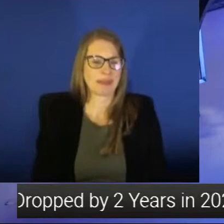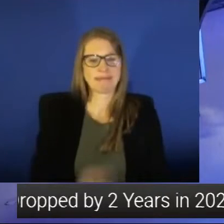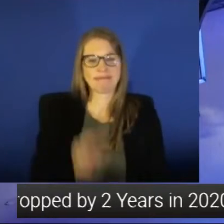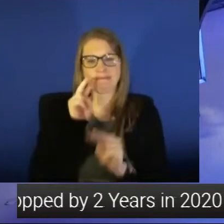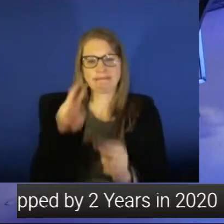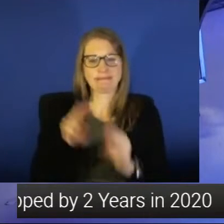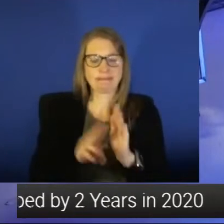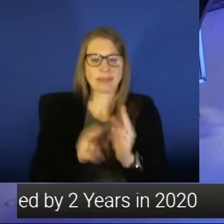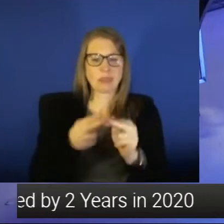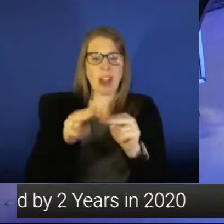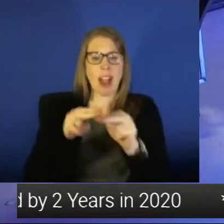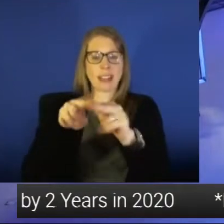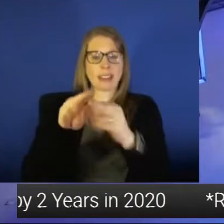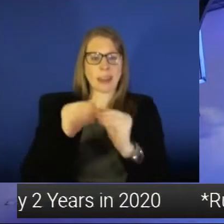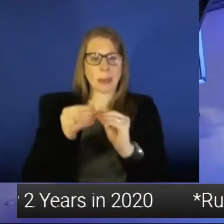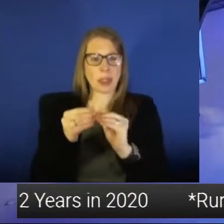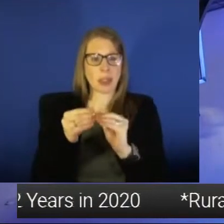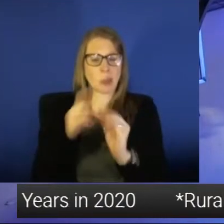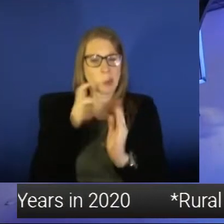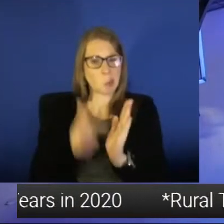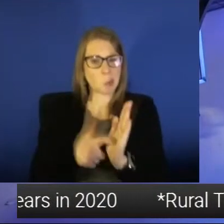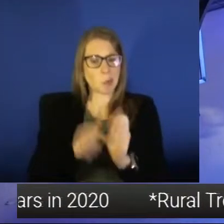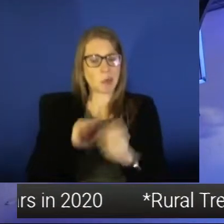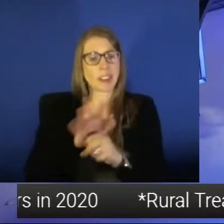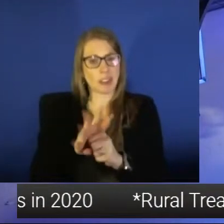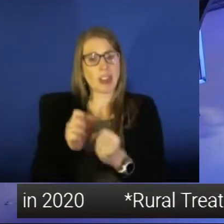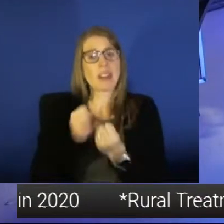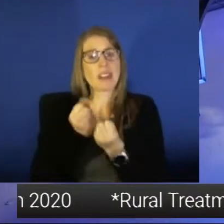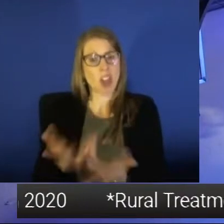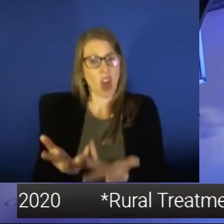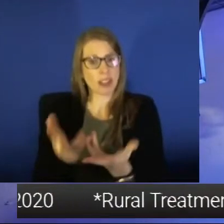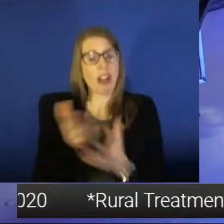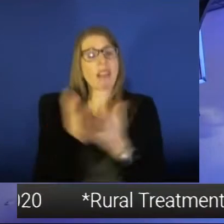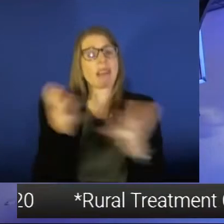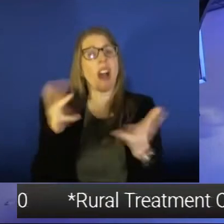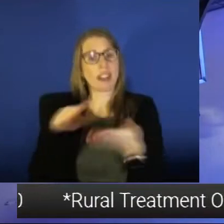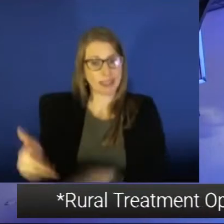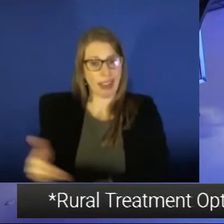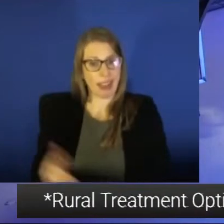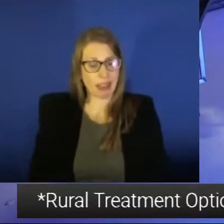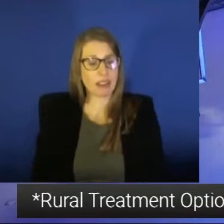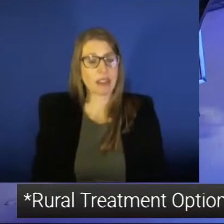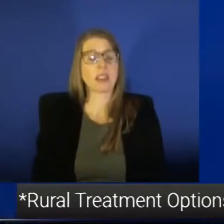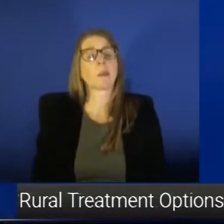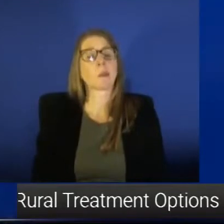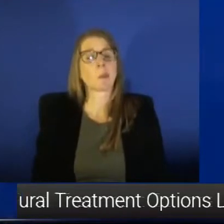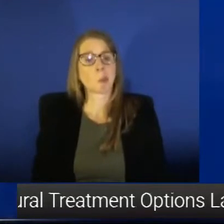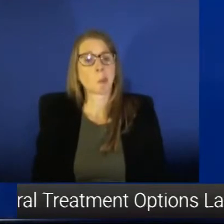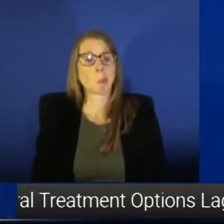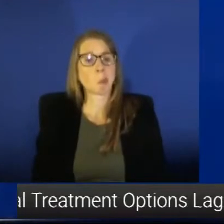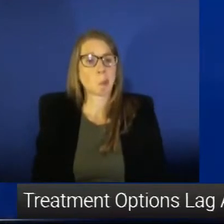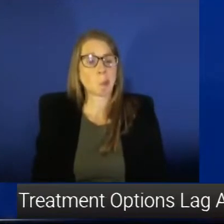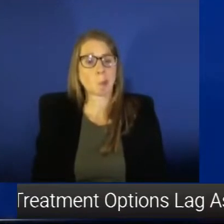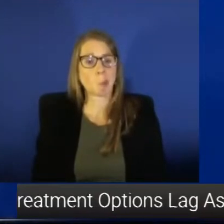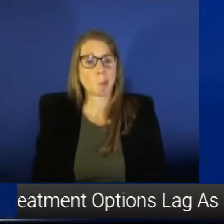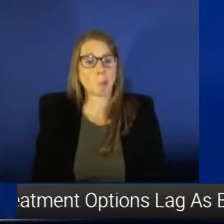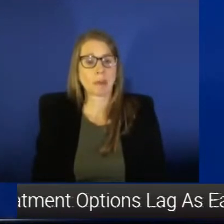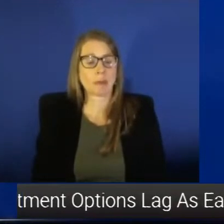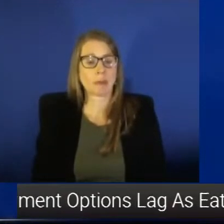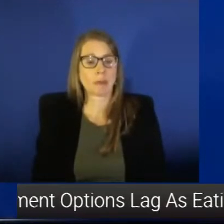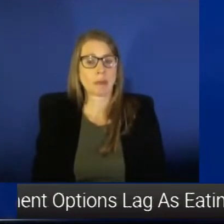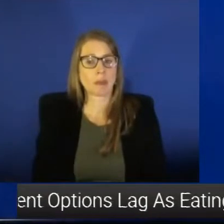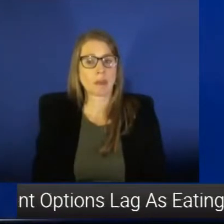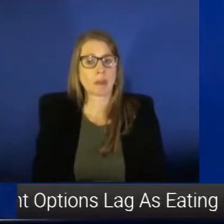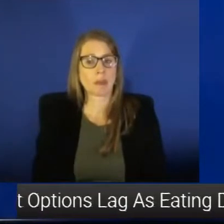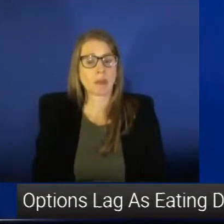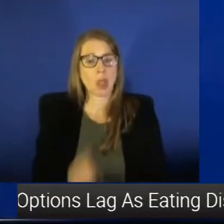numbers, recognizing COVID really does cause a lot of death, and that we look like there's probably another wave